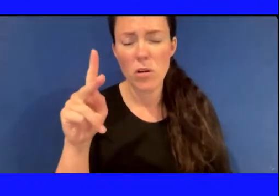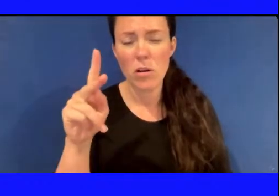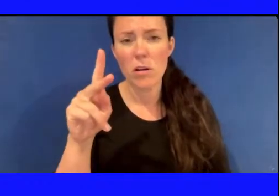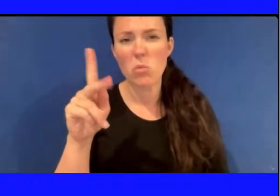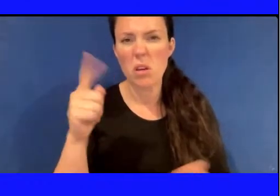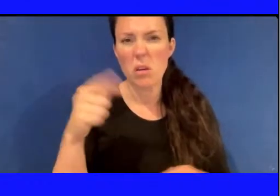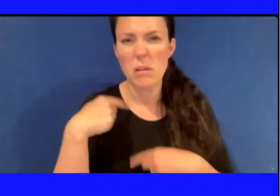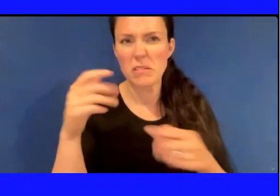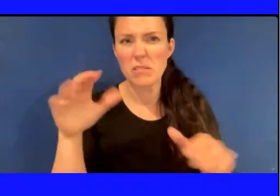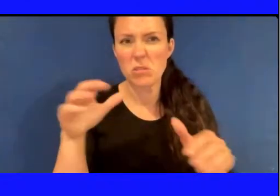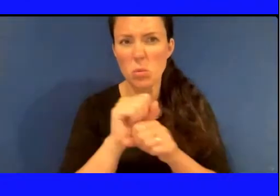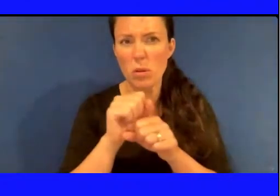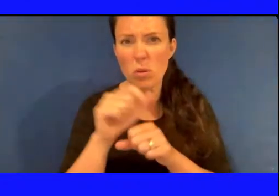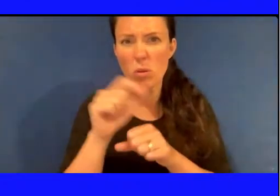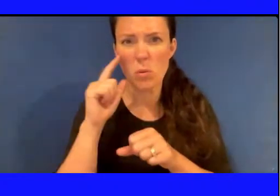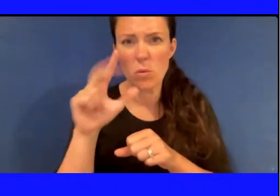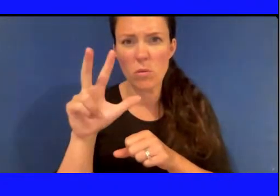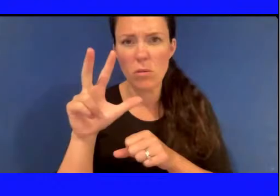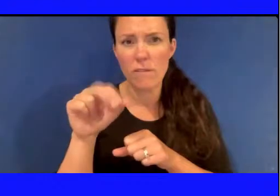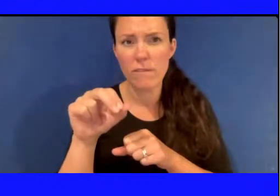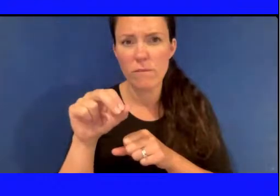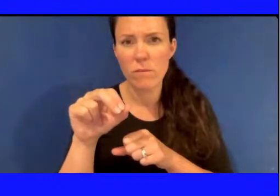doing